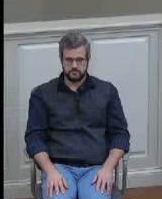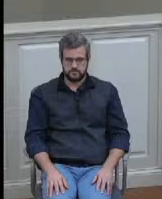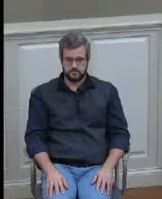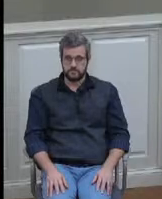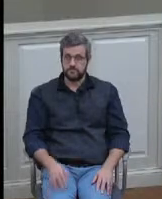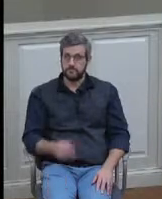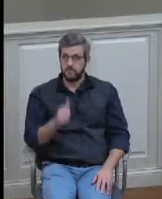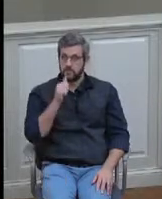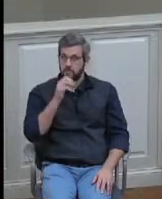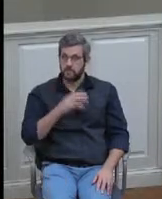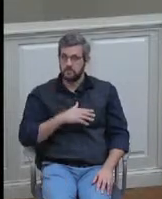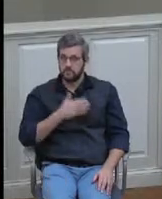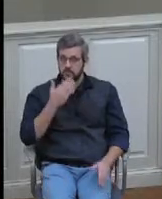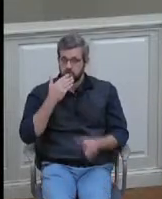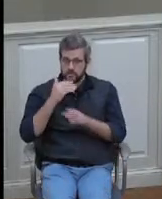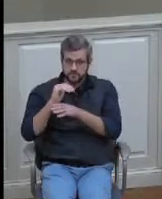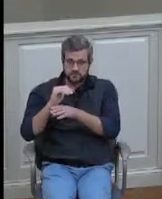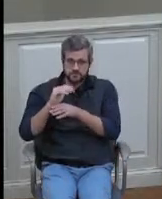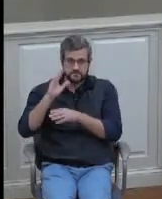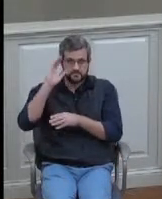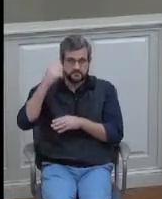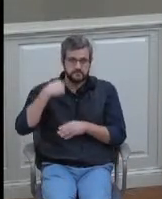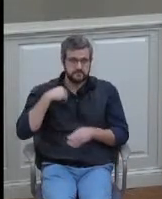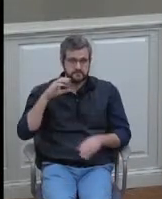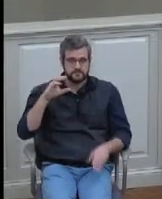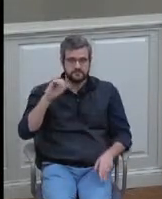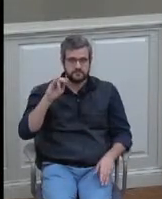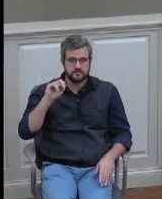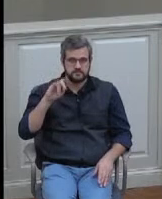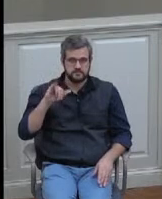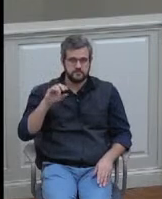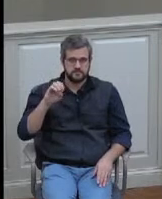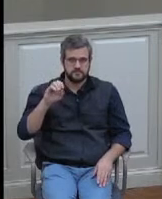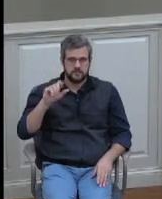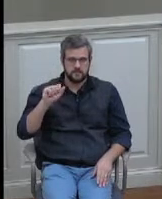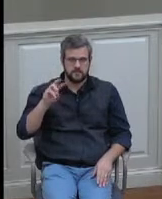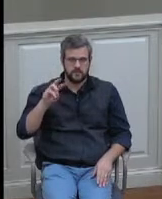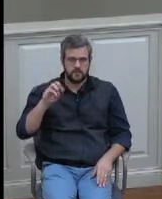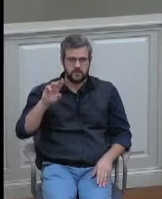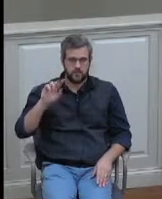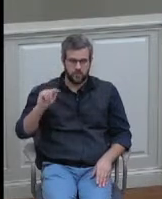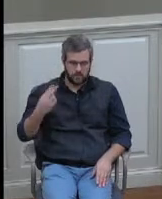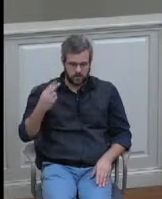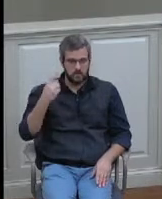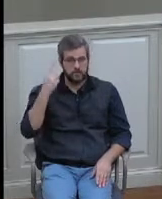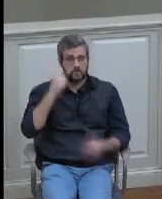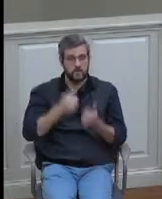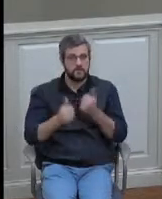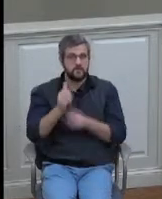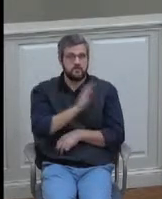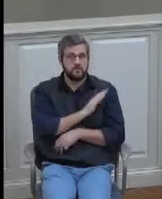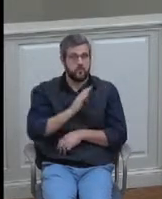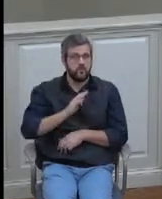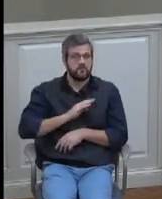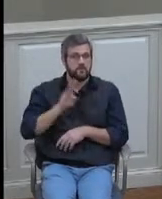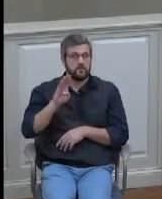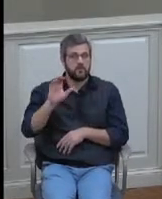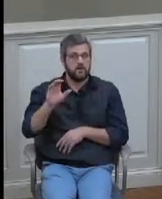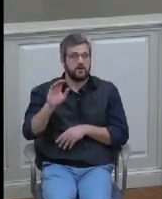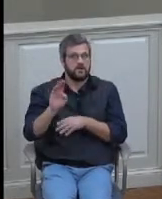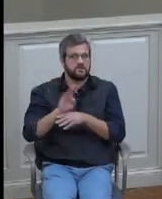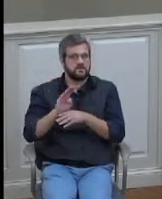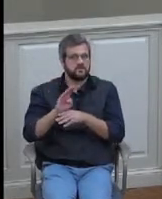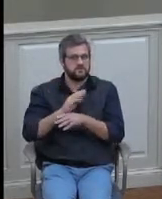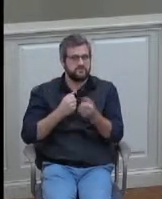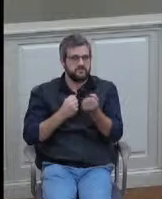Good evening. Hi, I'm Cindy Ellsworth. I'm on the executive board of the Boyle County Industrial Foundation.